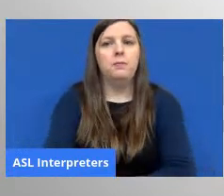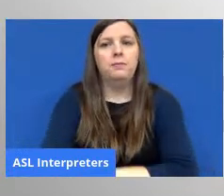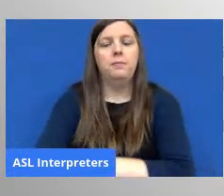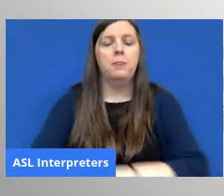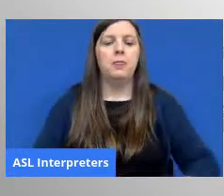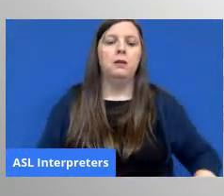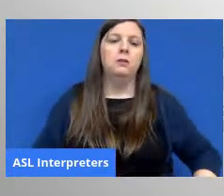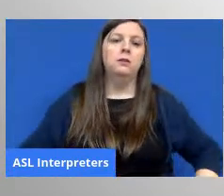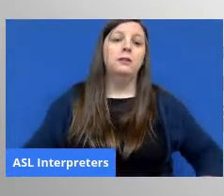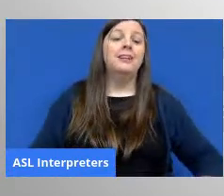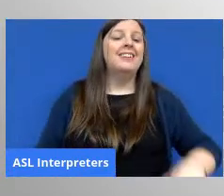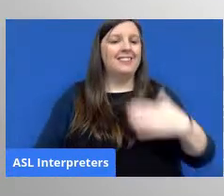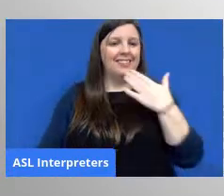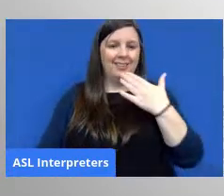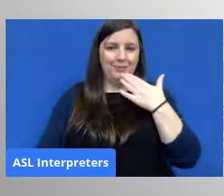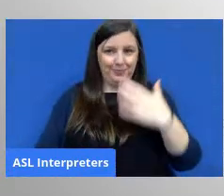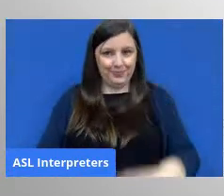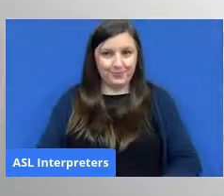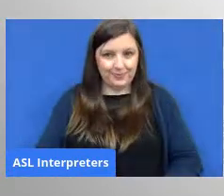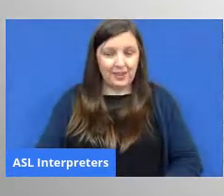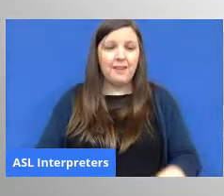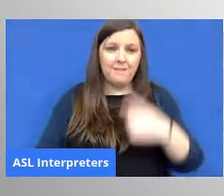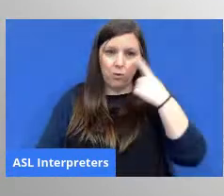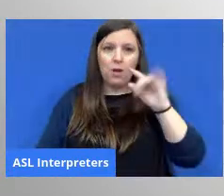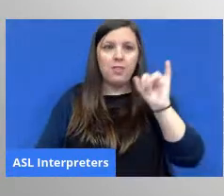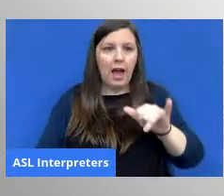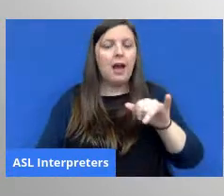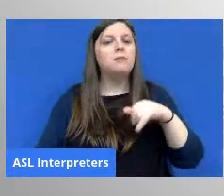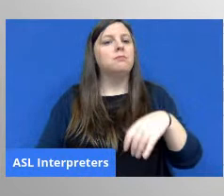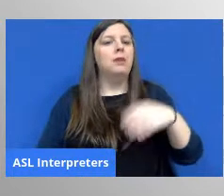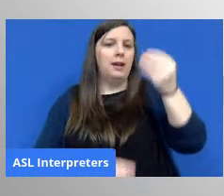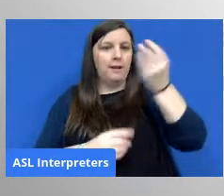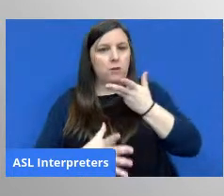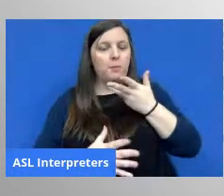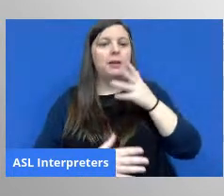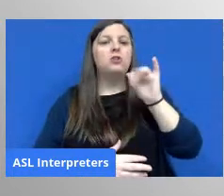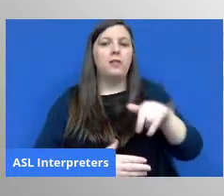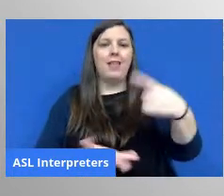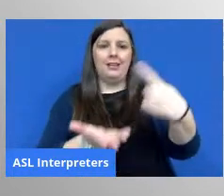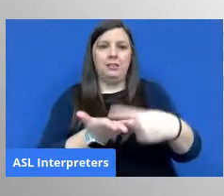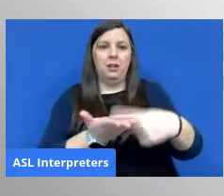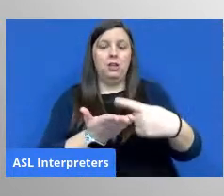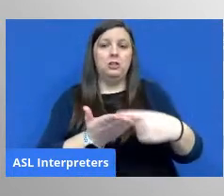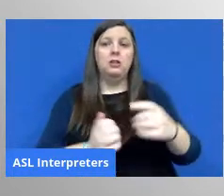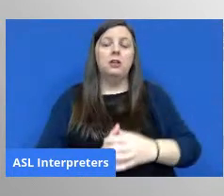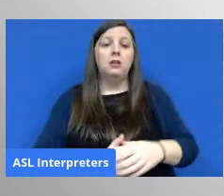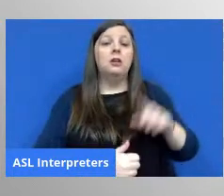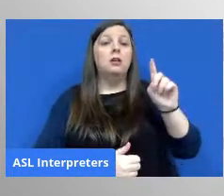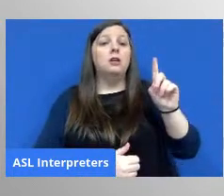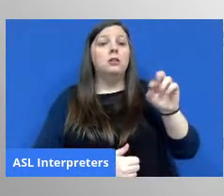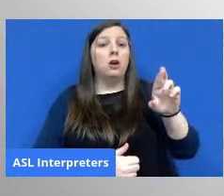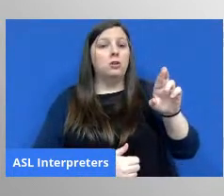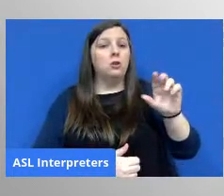Great. Thank you very much for that update and that discussion. Dr. Yeager, Policy